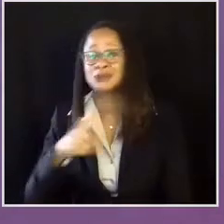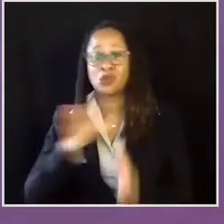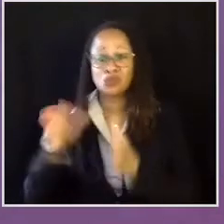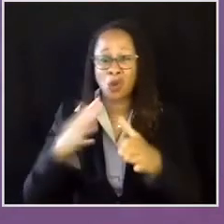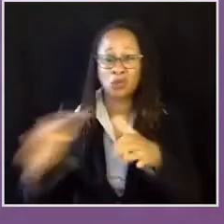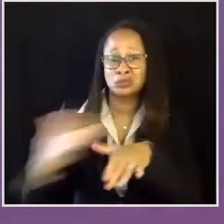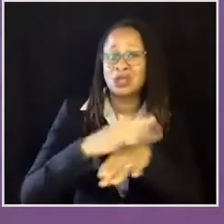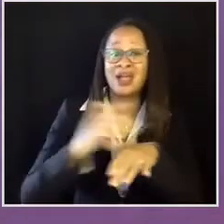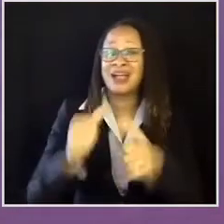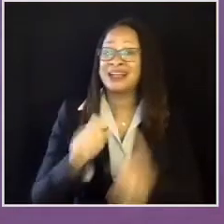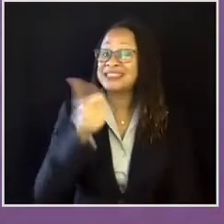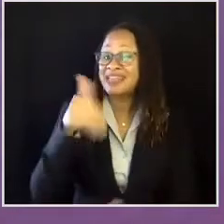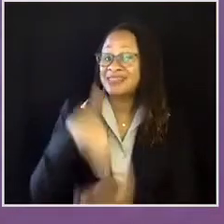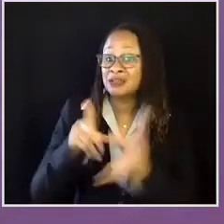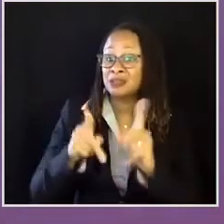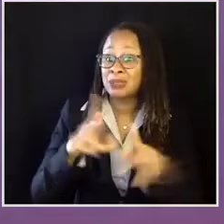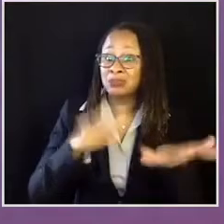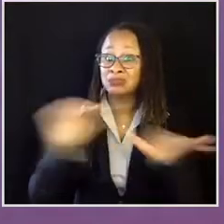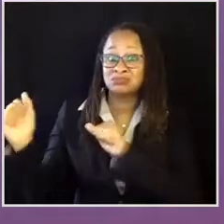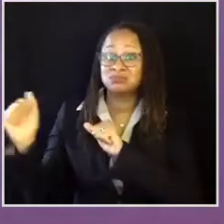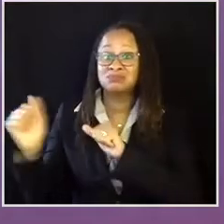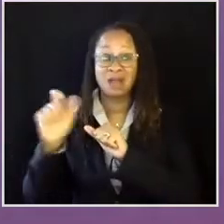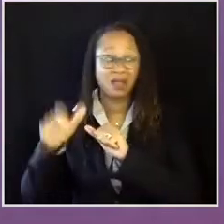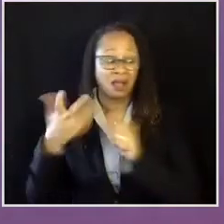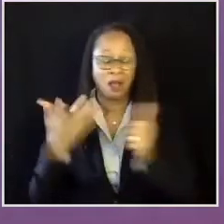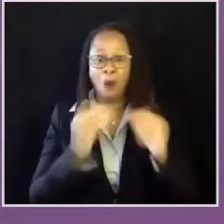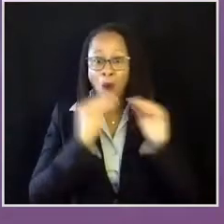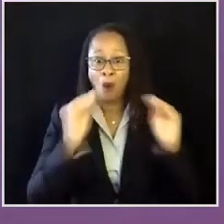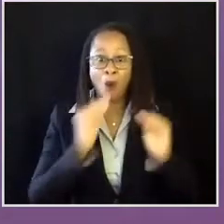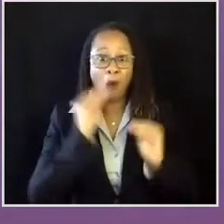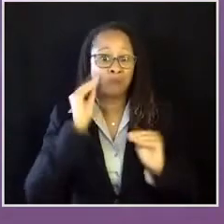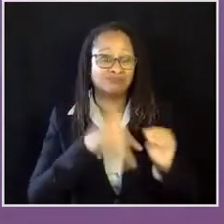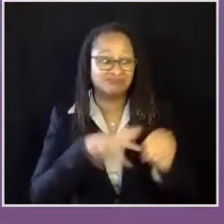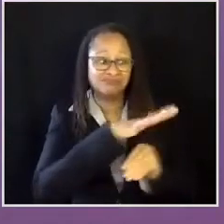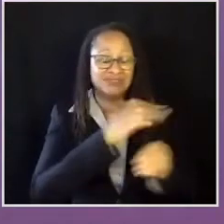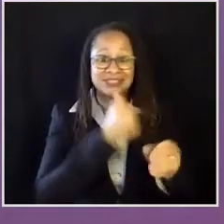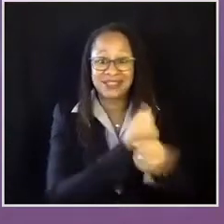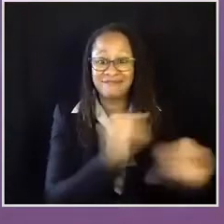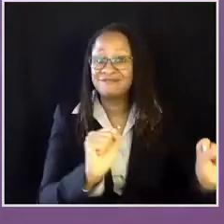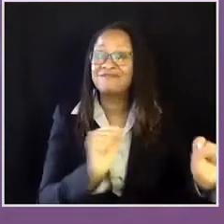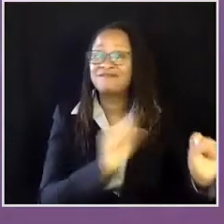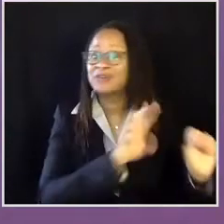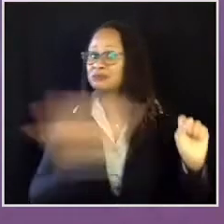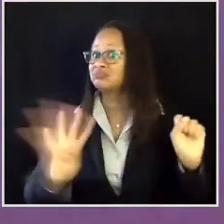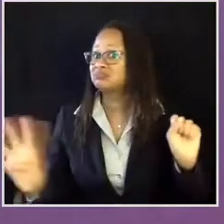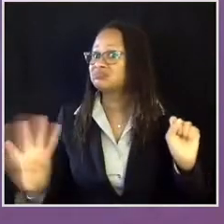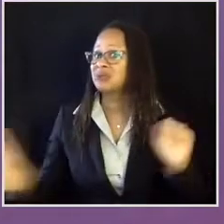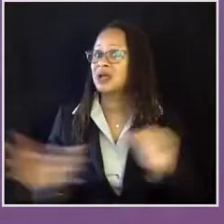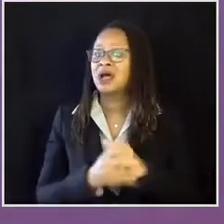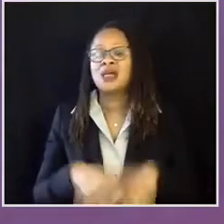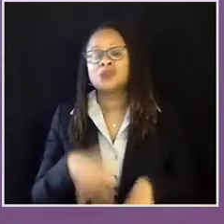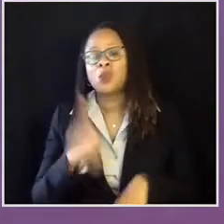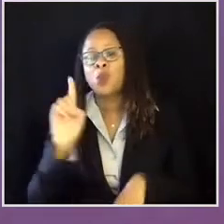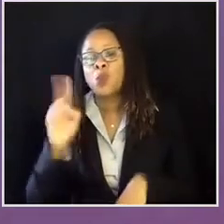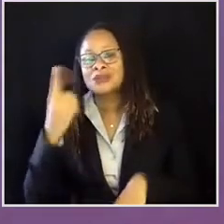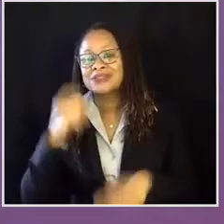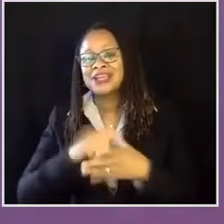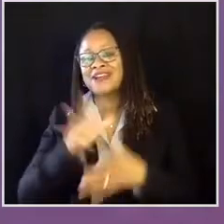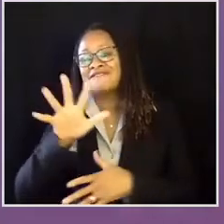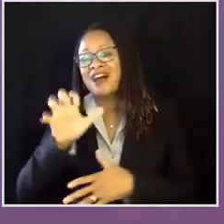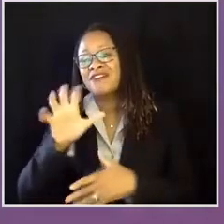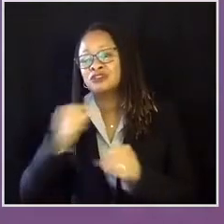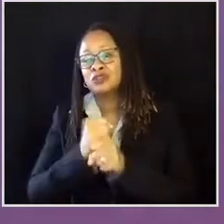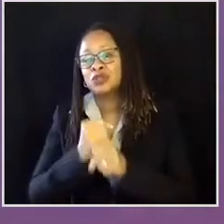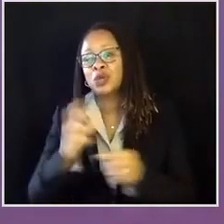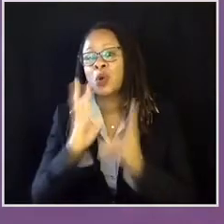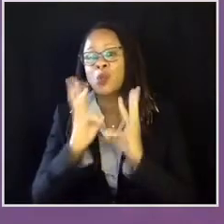residents. It was considered once in a 500-year weather event. But